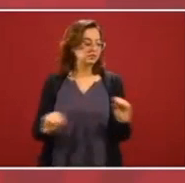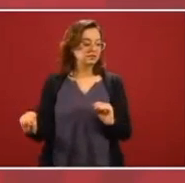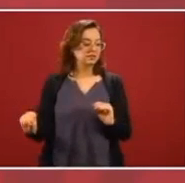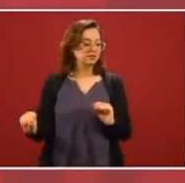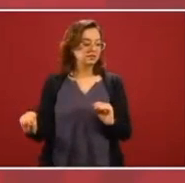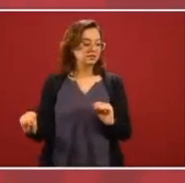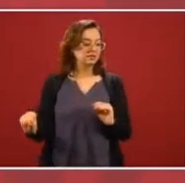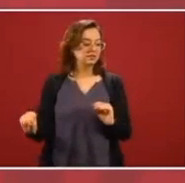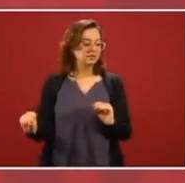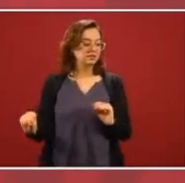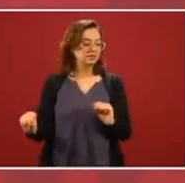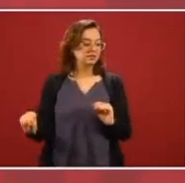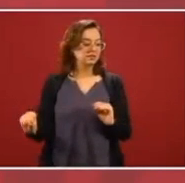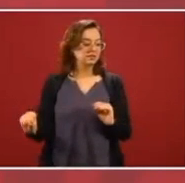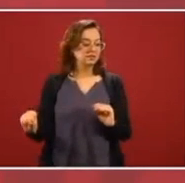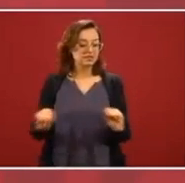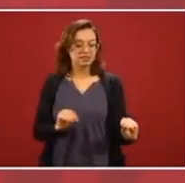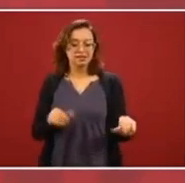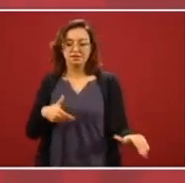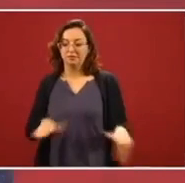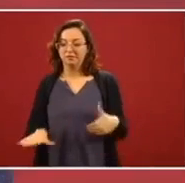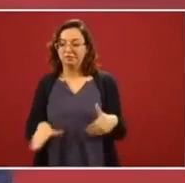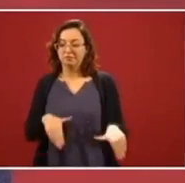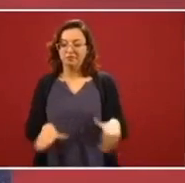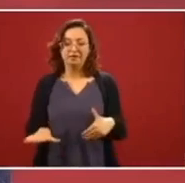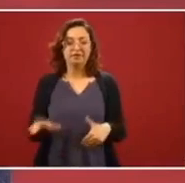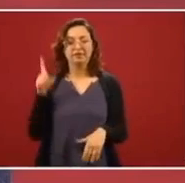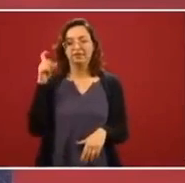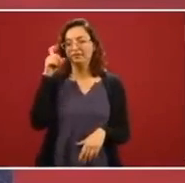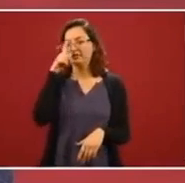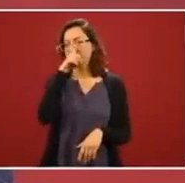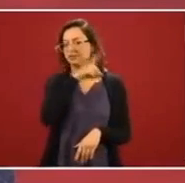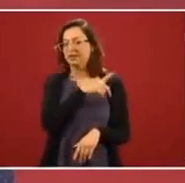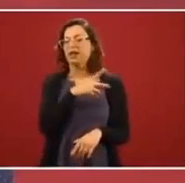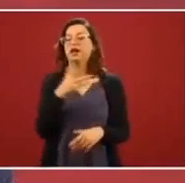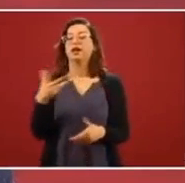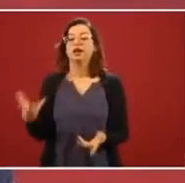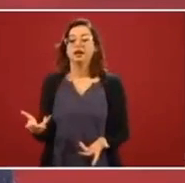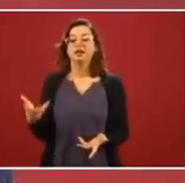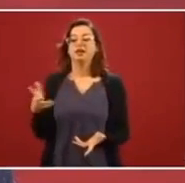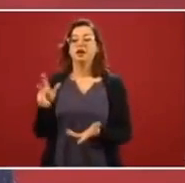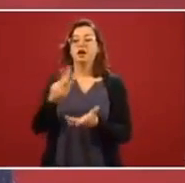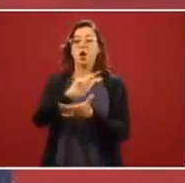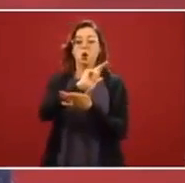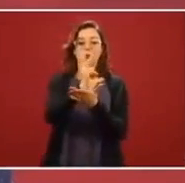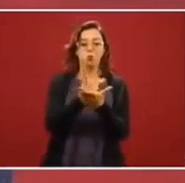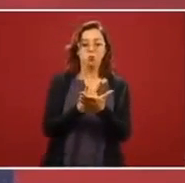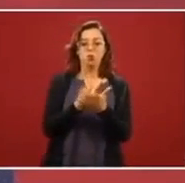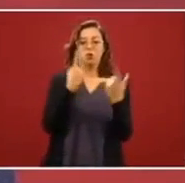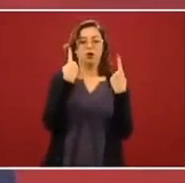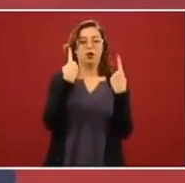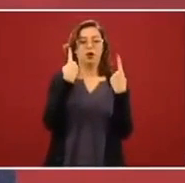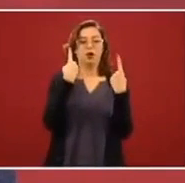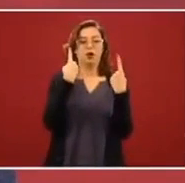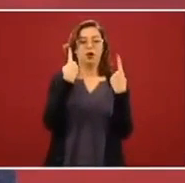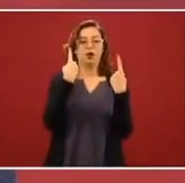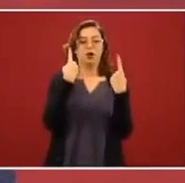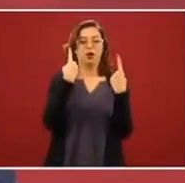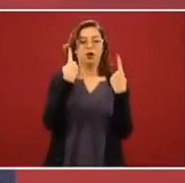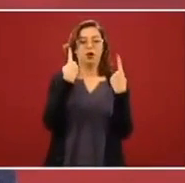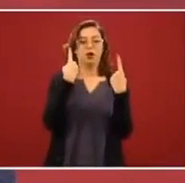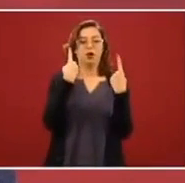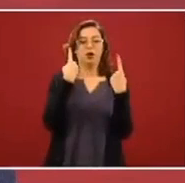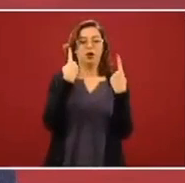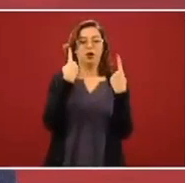caminar, ability to walk. de desplazarse. En eso tenemos programas diferentes And in